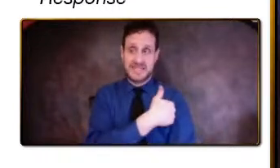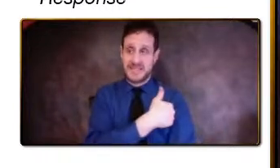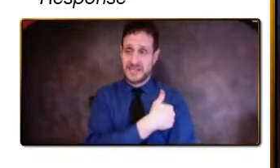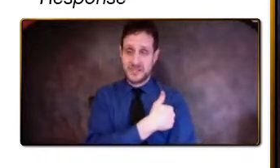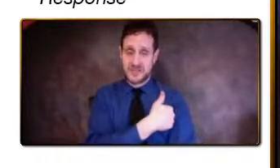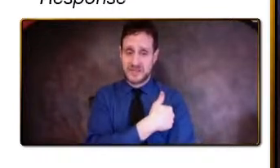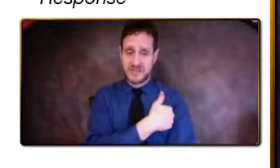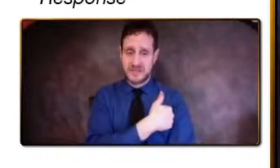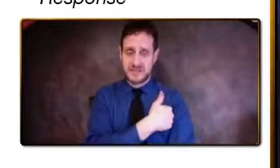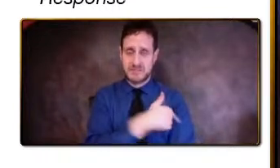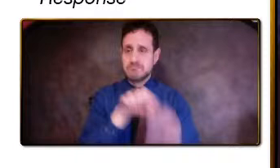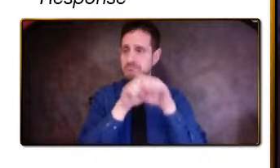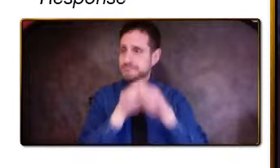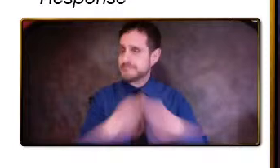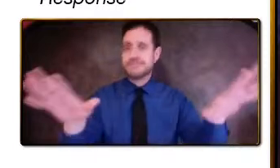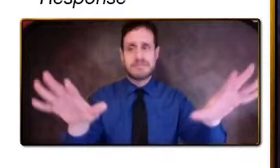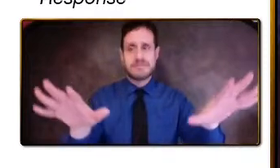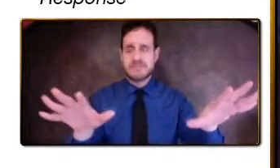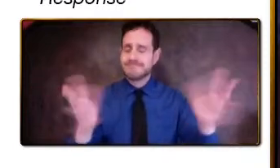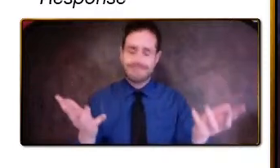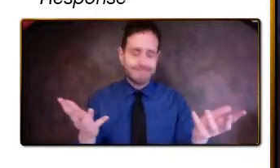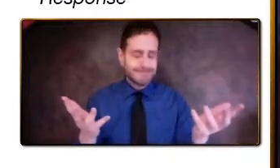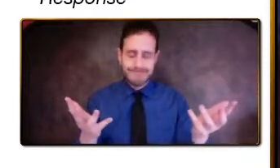to squash the